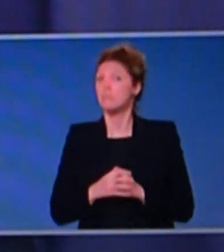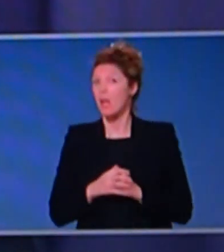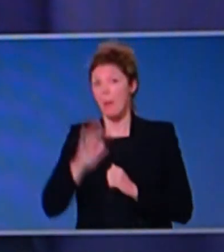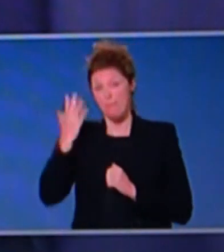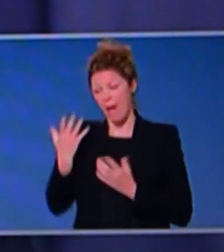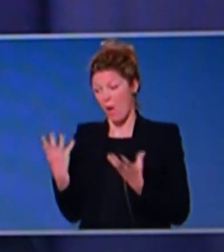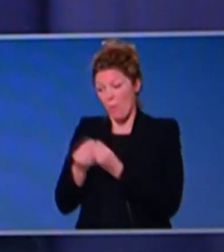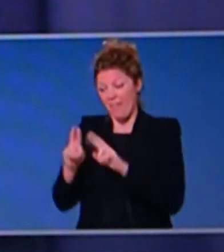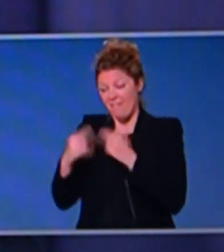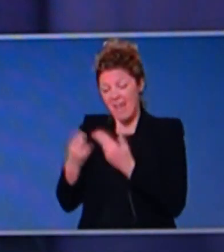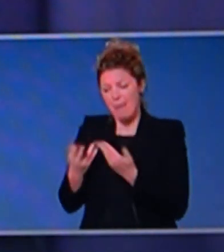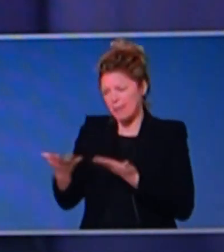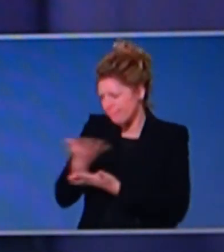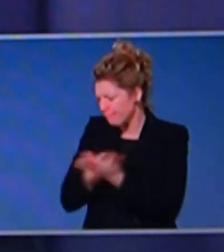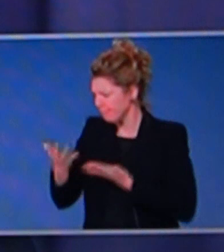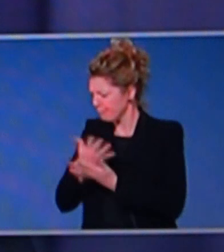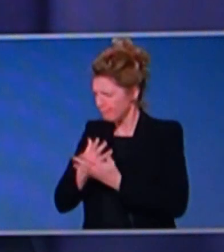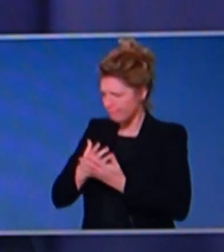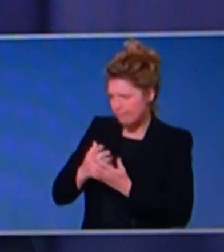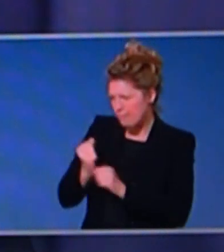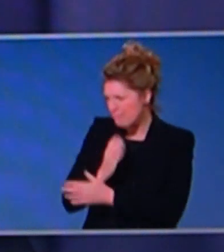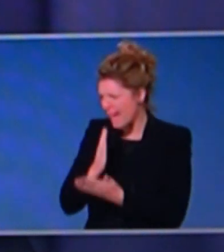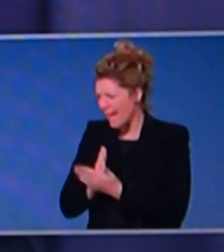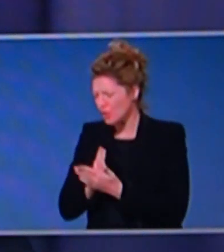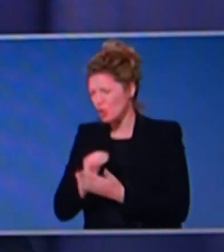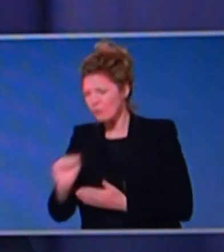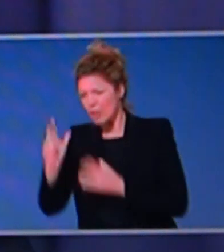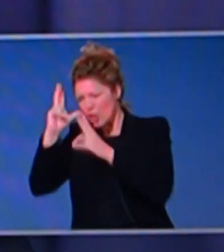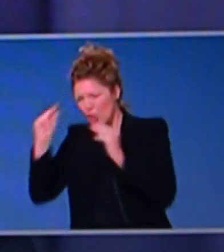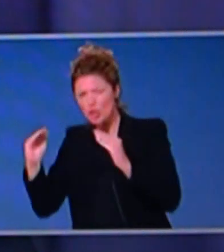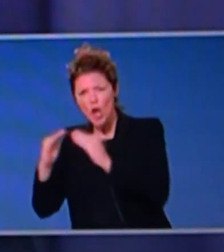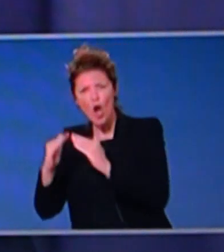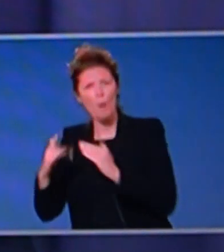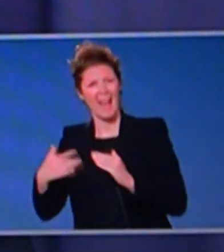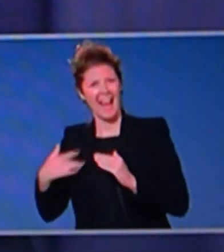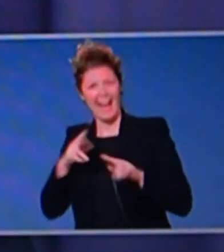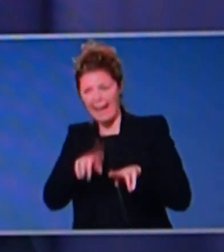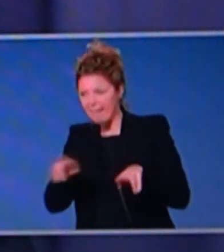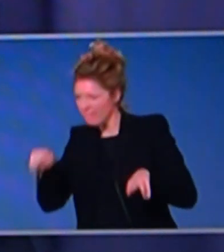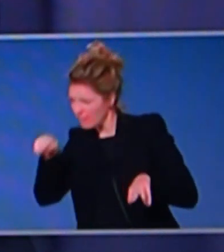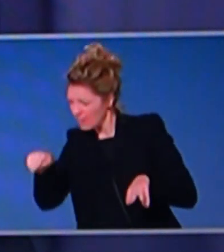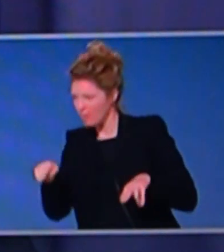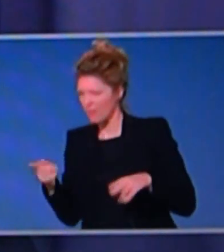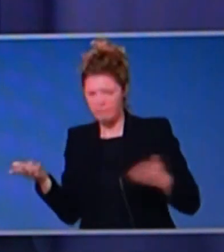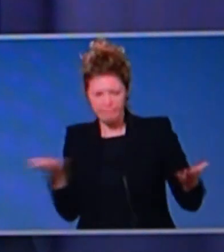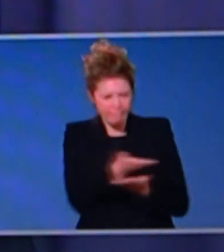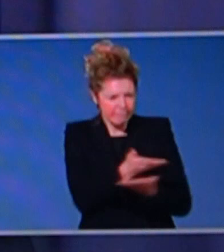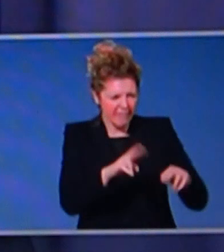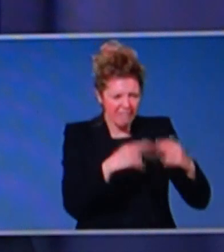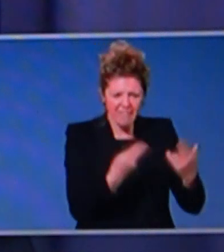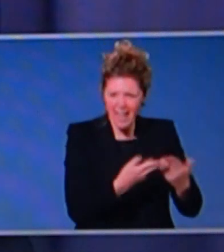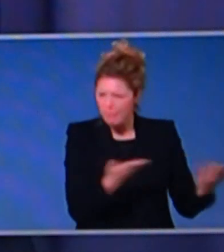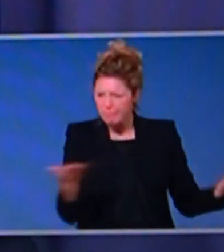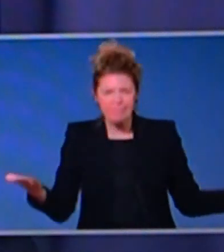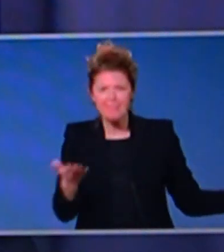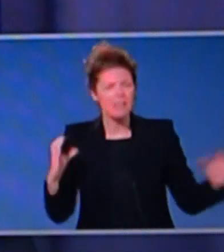with families last night towards improving communication between residents and their families, and of course the government has also today asked OPAN, which is